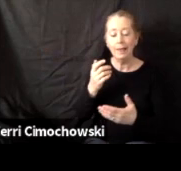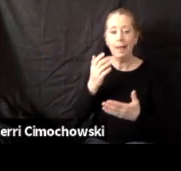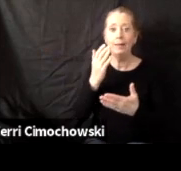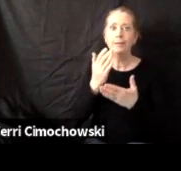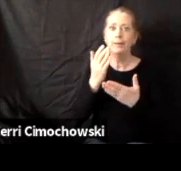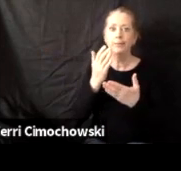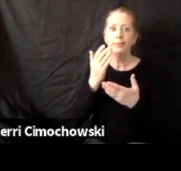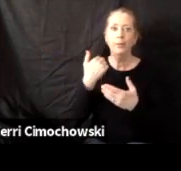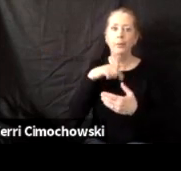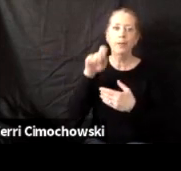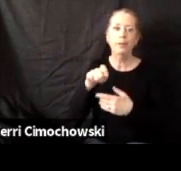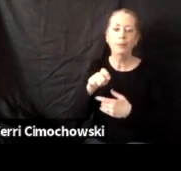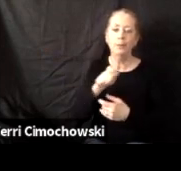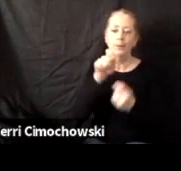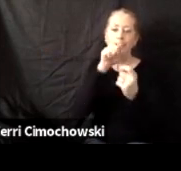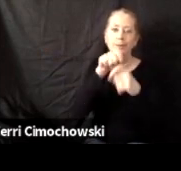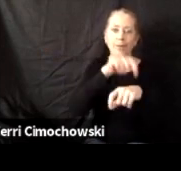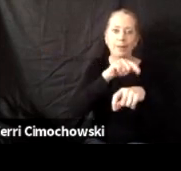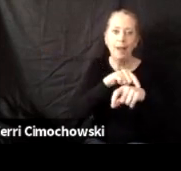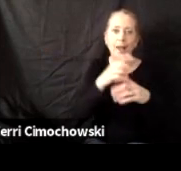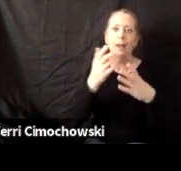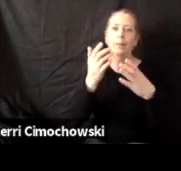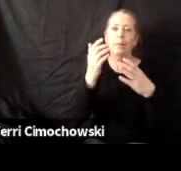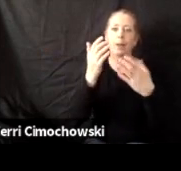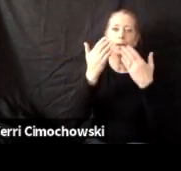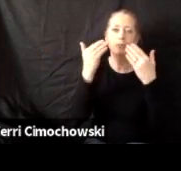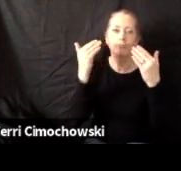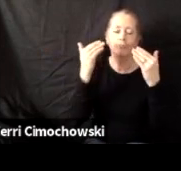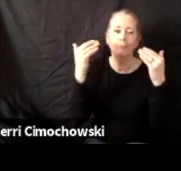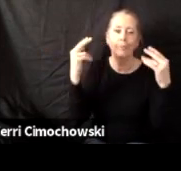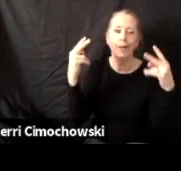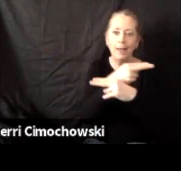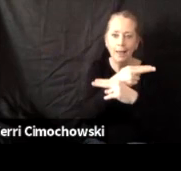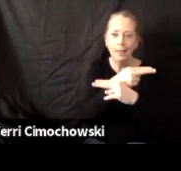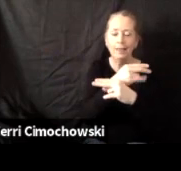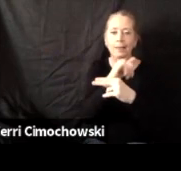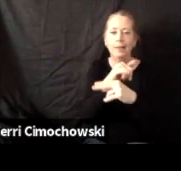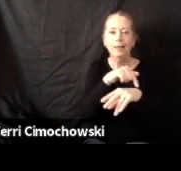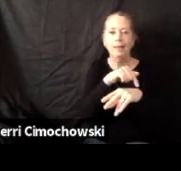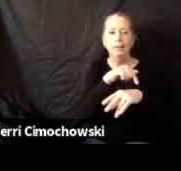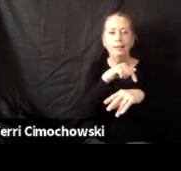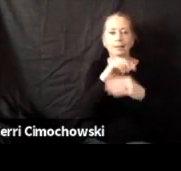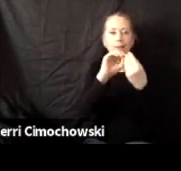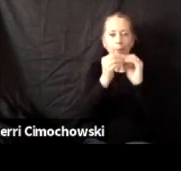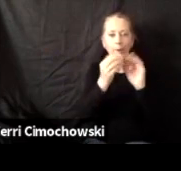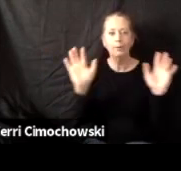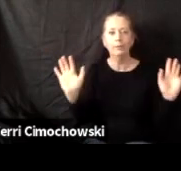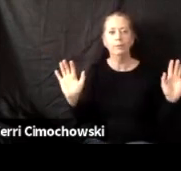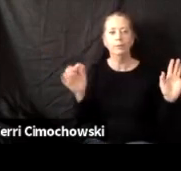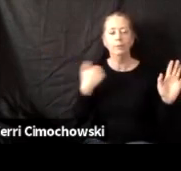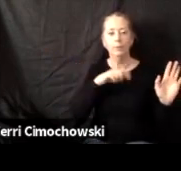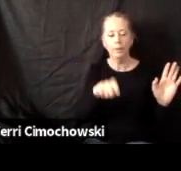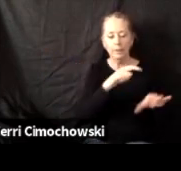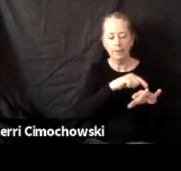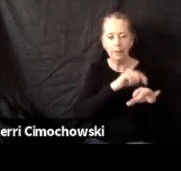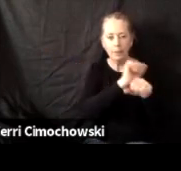to, we dedicate ourselves to professional development, we take pride in that as our district. We need time to